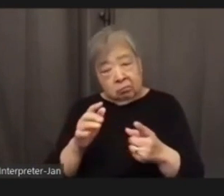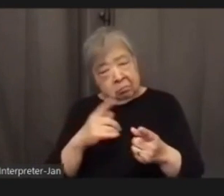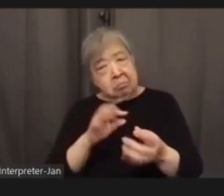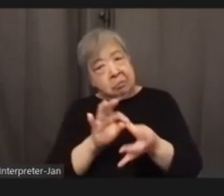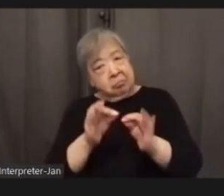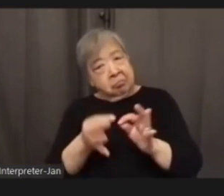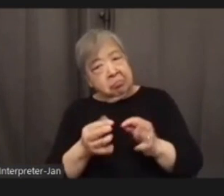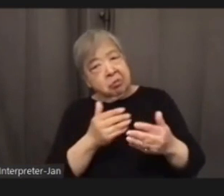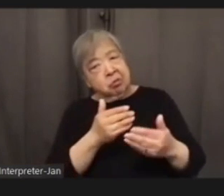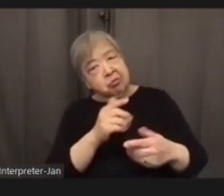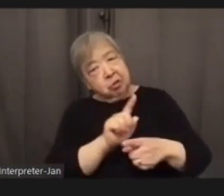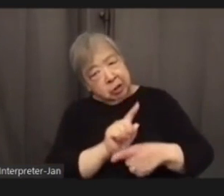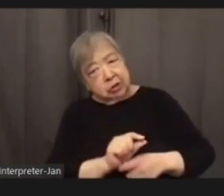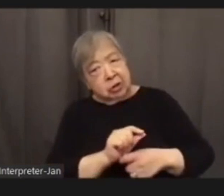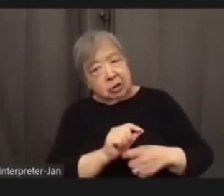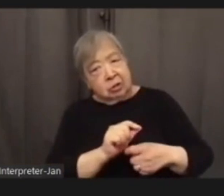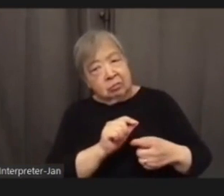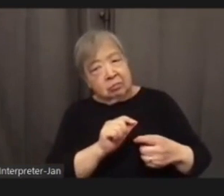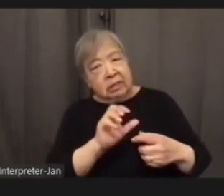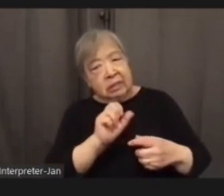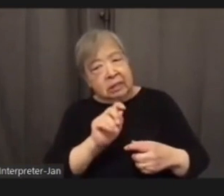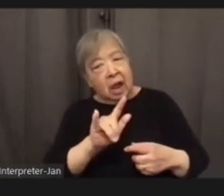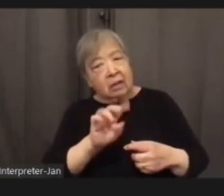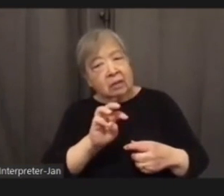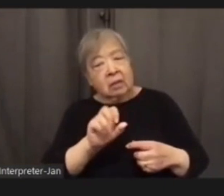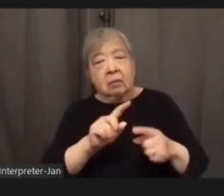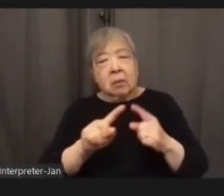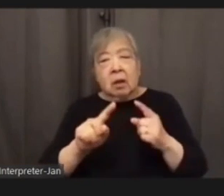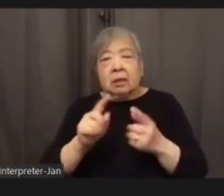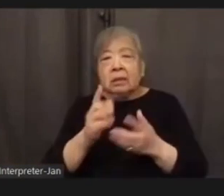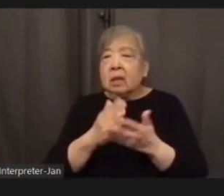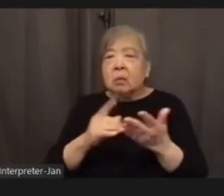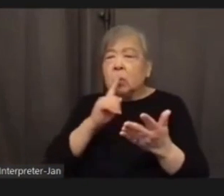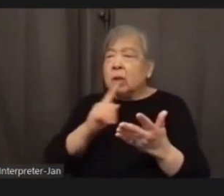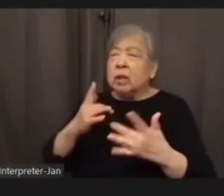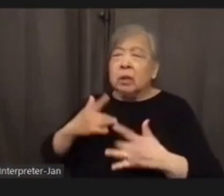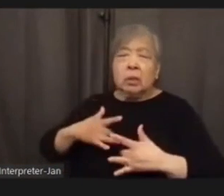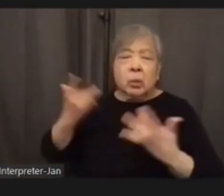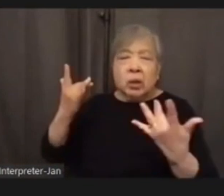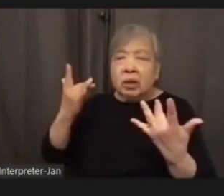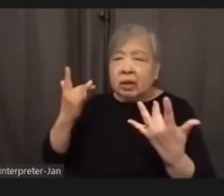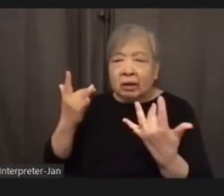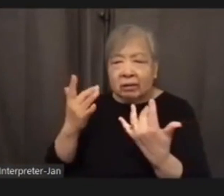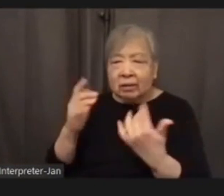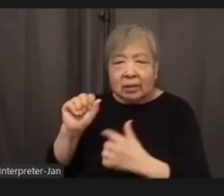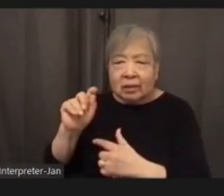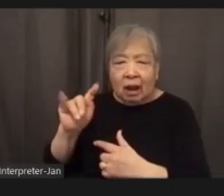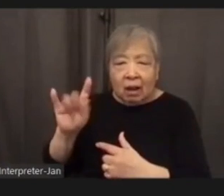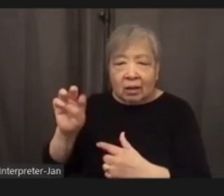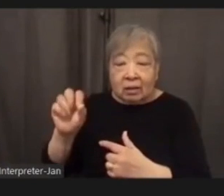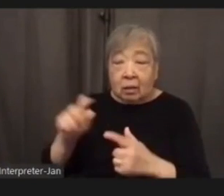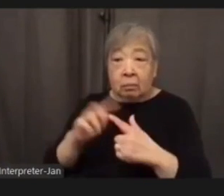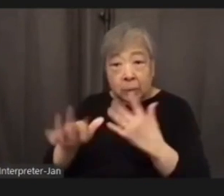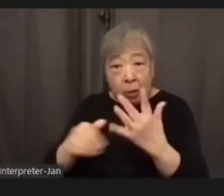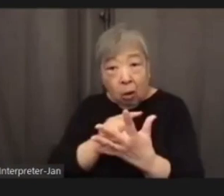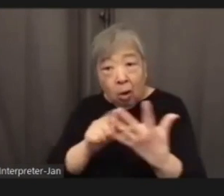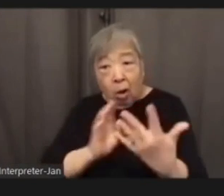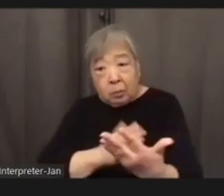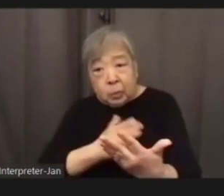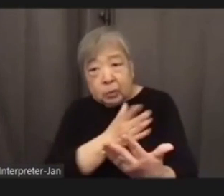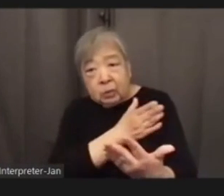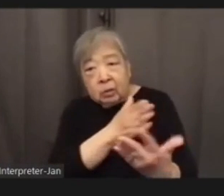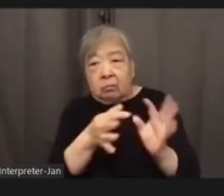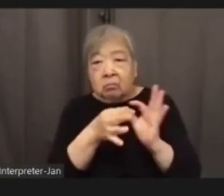traditional repertoires and styles, but others are in really thrillingly contemporary styles. But all of them, all of these albums